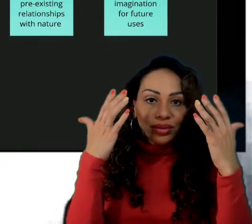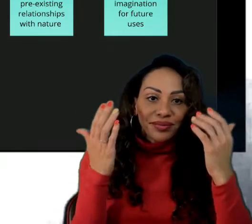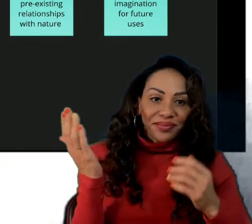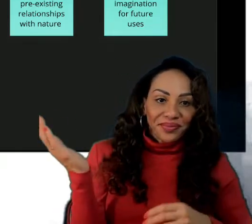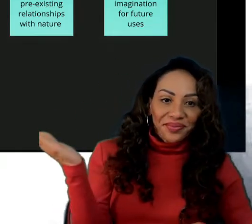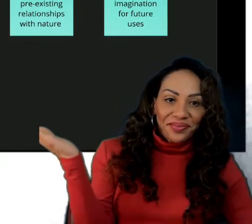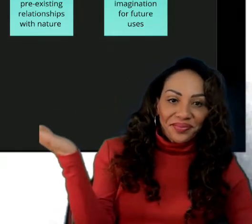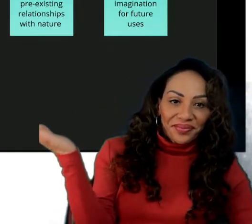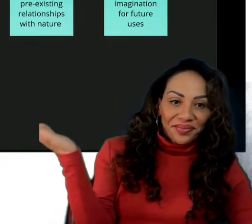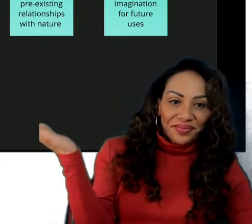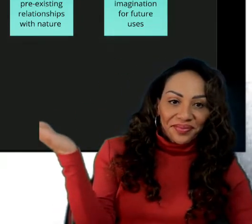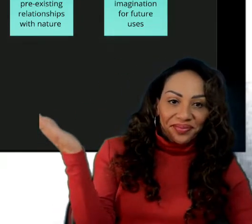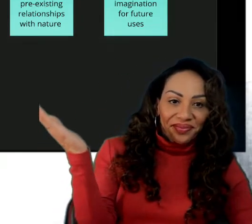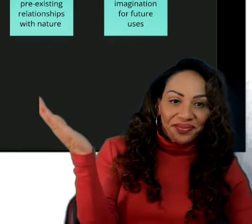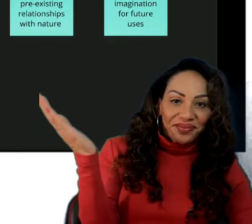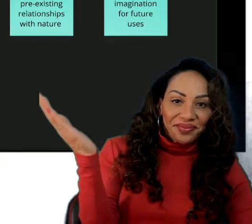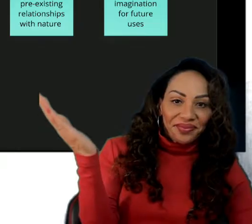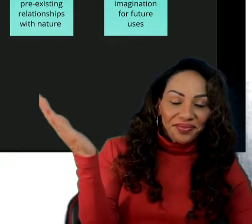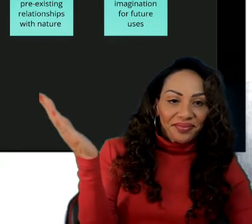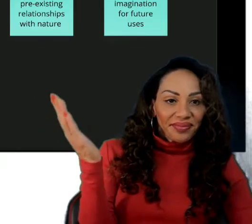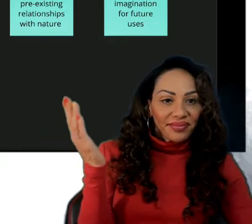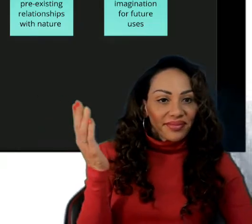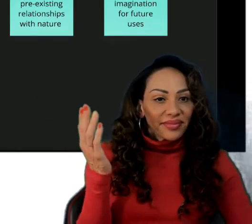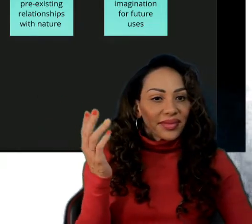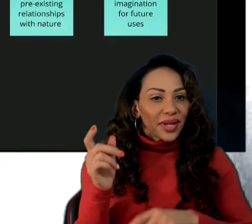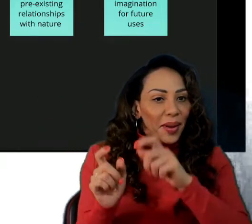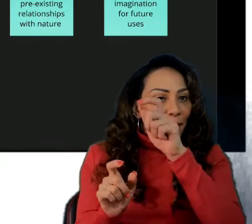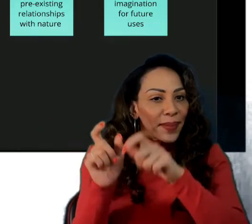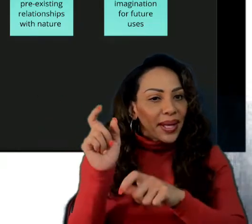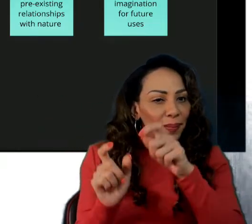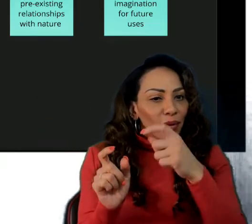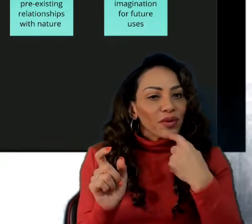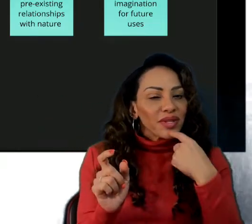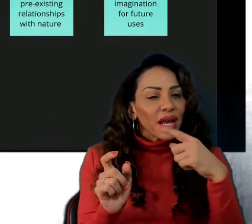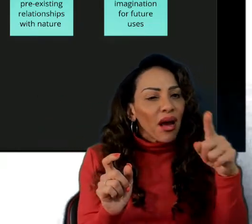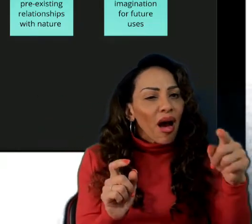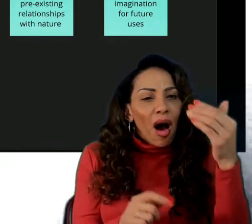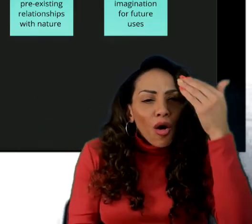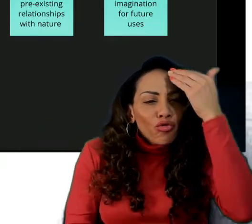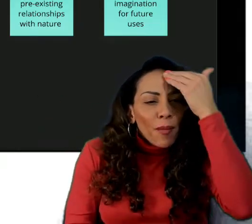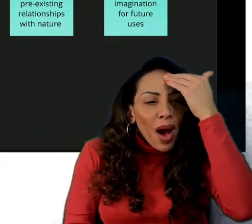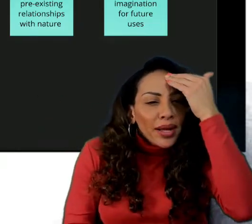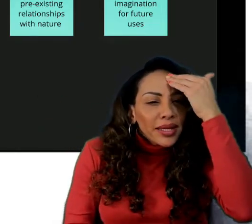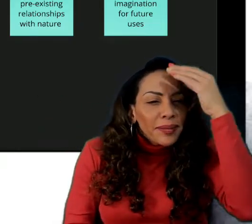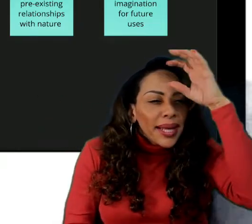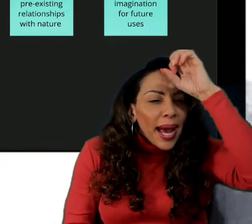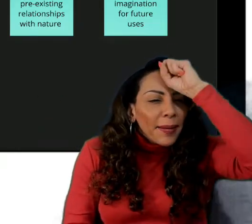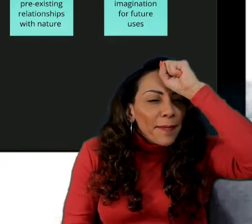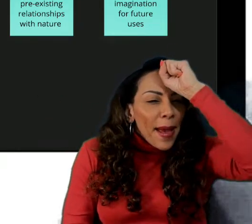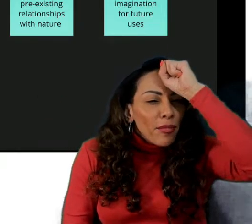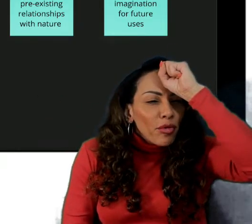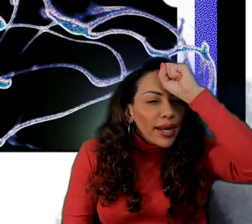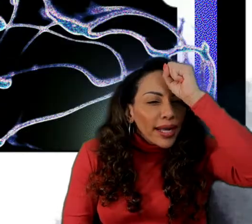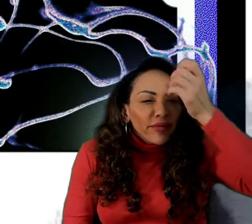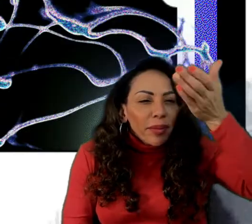idea of memory. So there's this thread of memory coming through, people saying it was triggering memories of their experiences with nature.